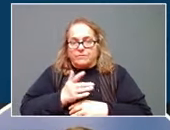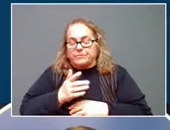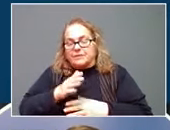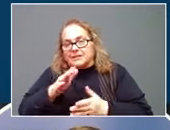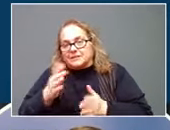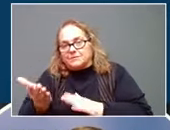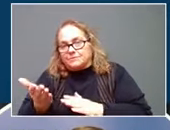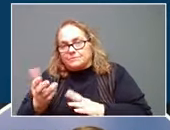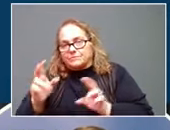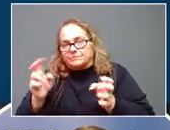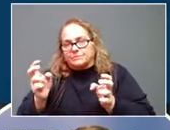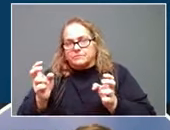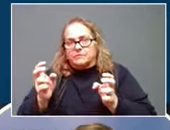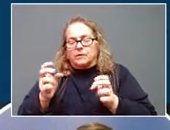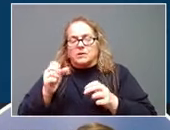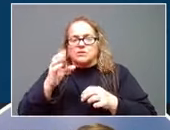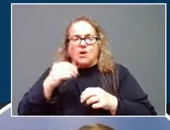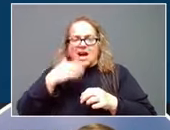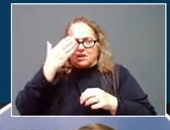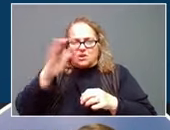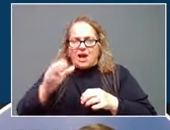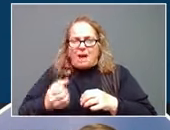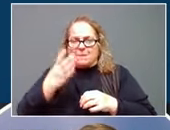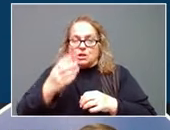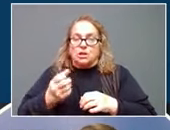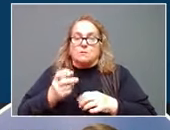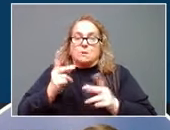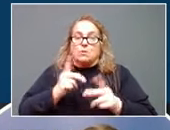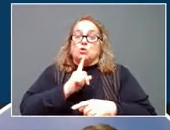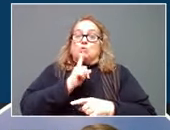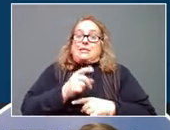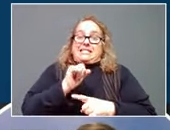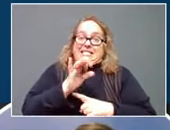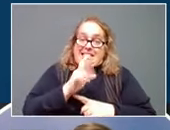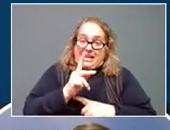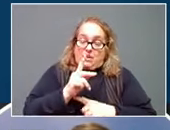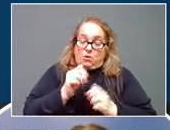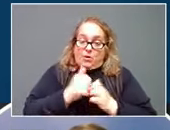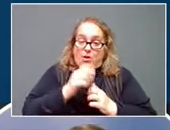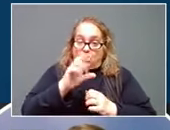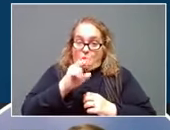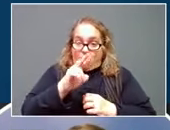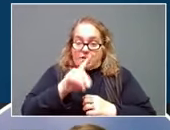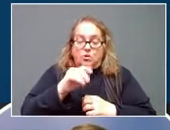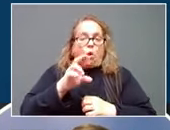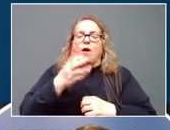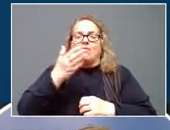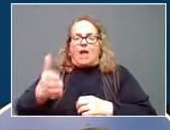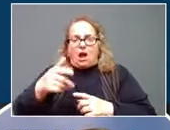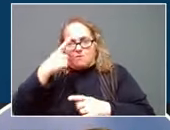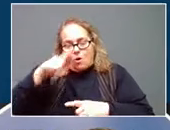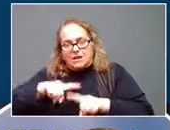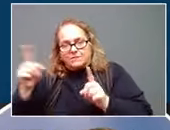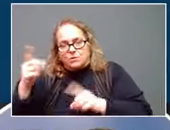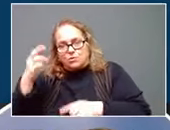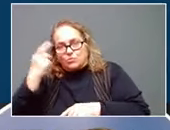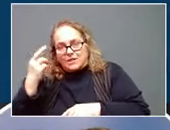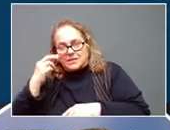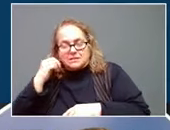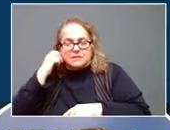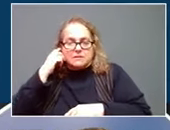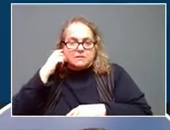the breakdown is about how many people are really sick with COVID versus there for another reason and have COVID. But where we're